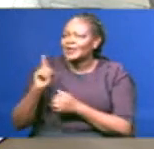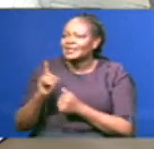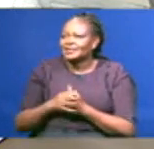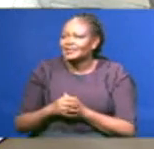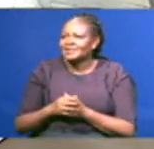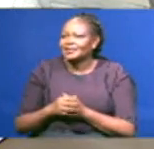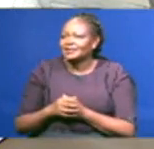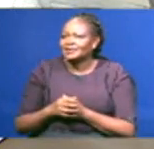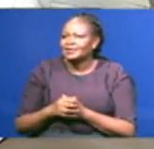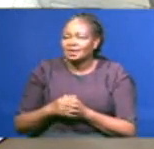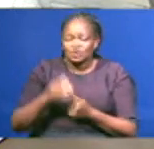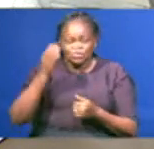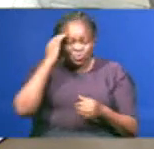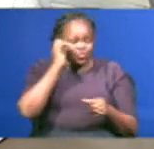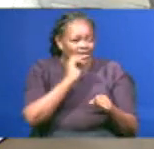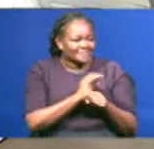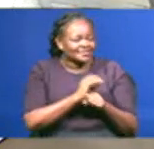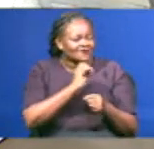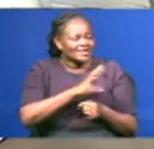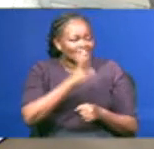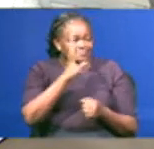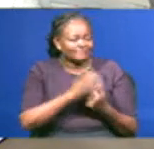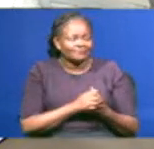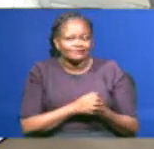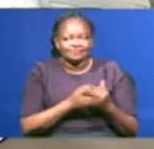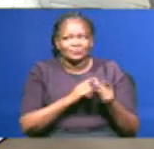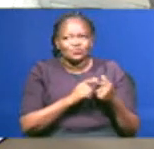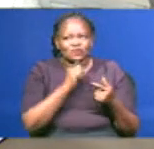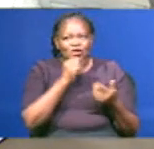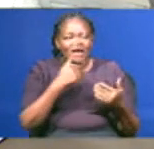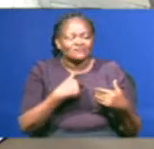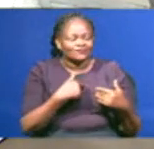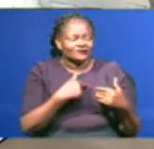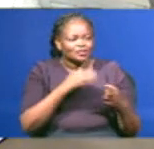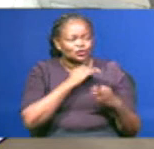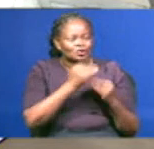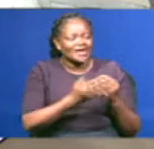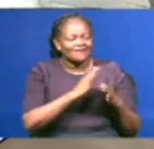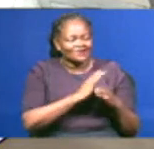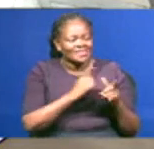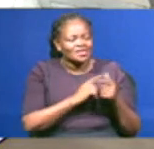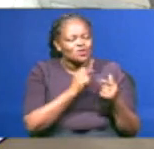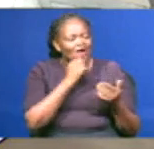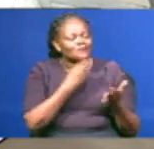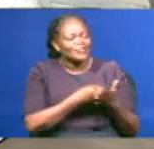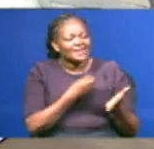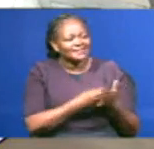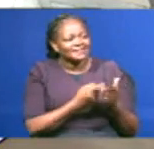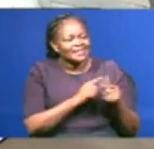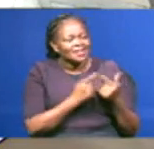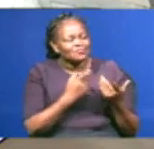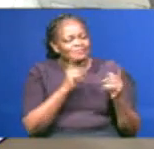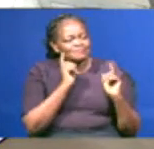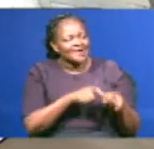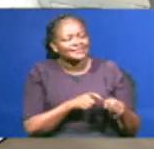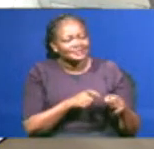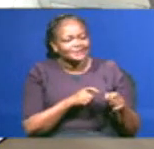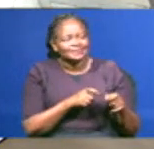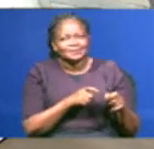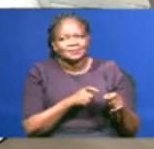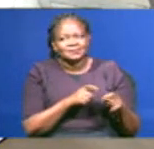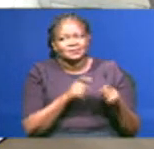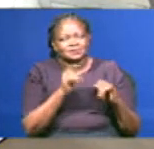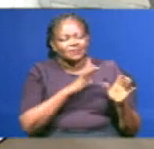and you know counseling is very expensive, so if you don't have an insurance cover, you don't have the money, you have to suffer with your own